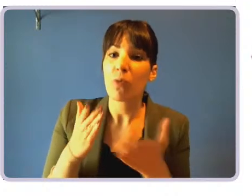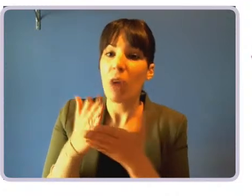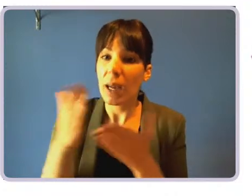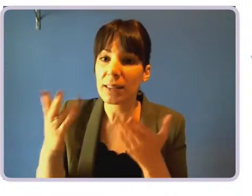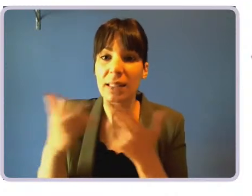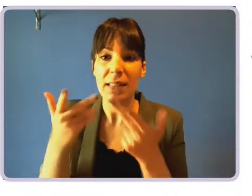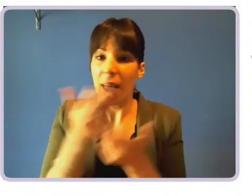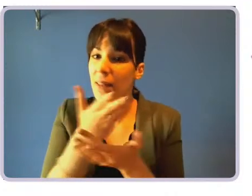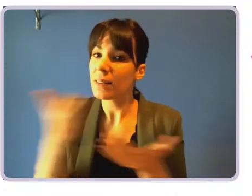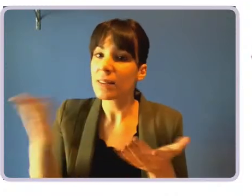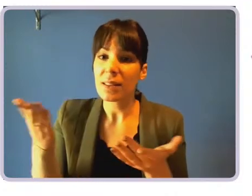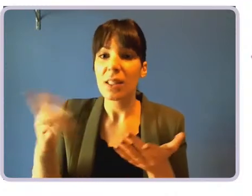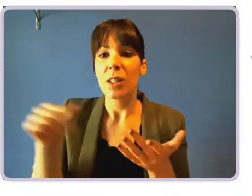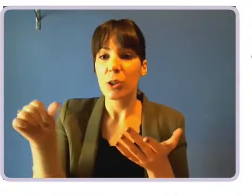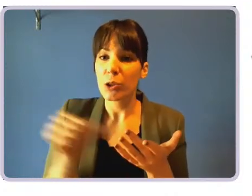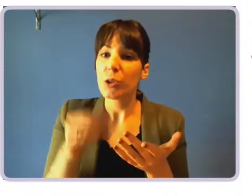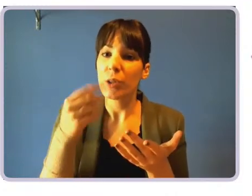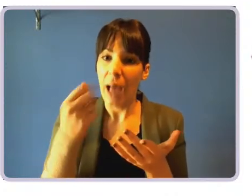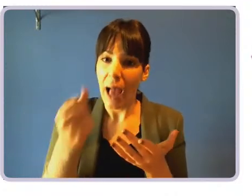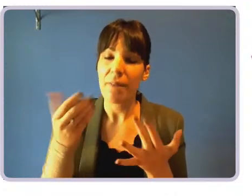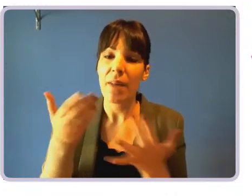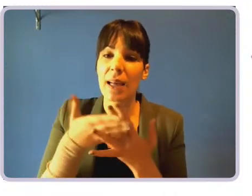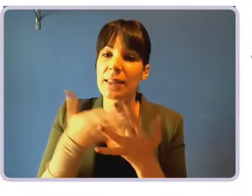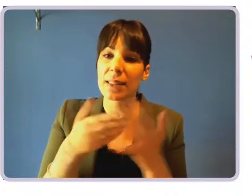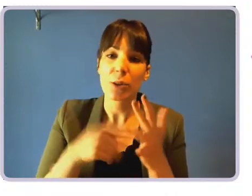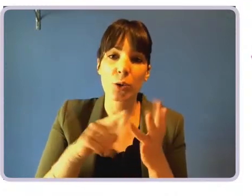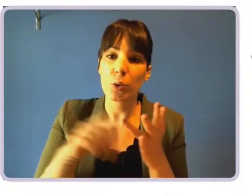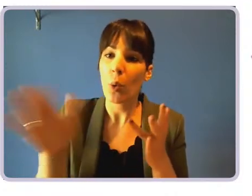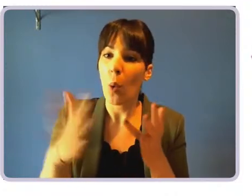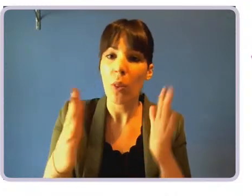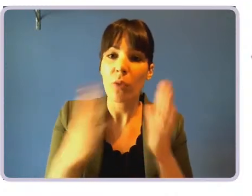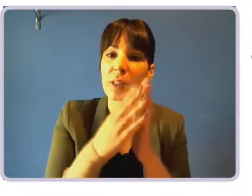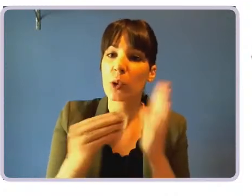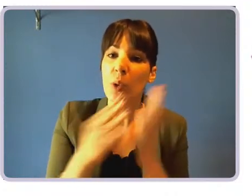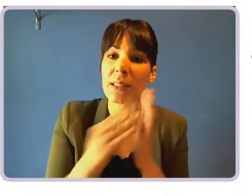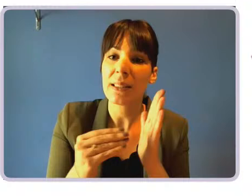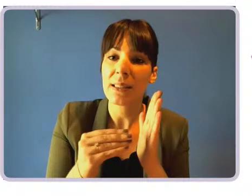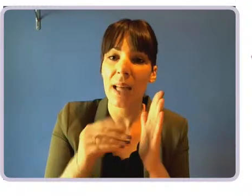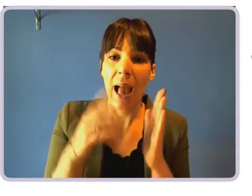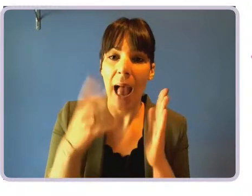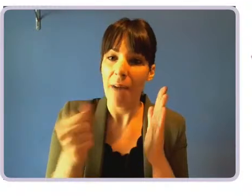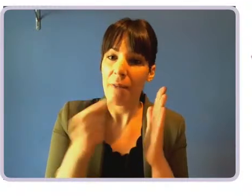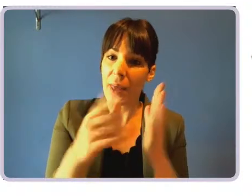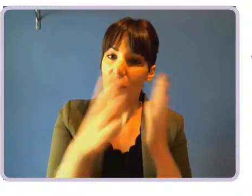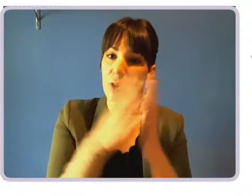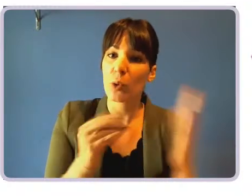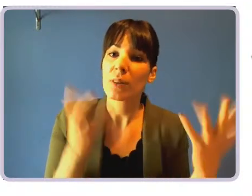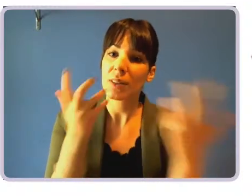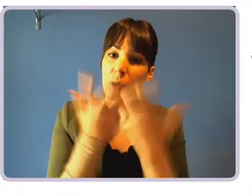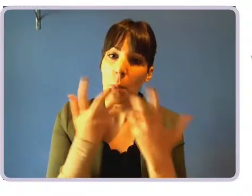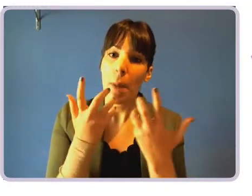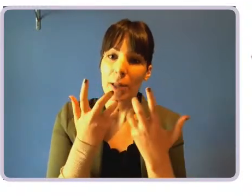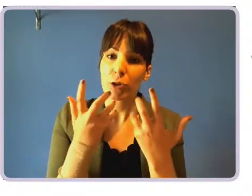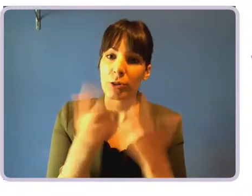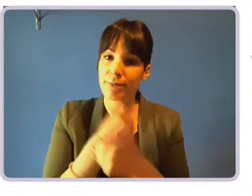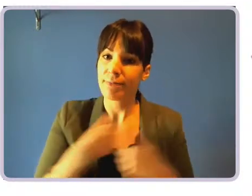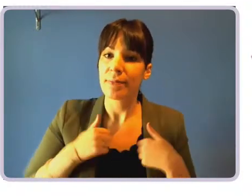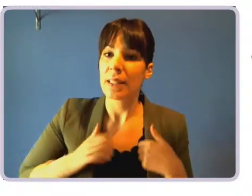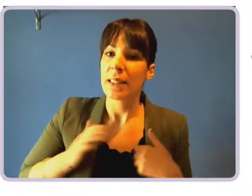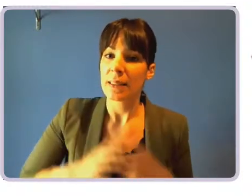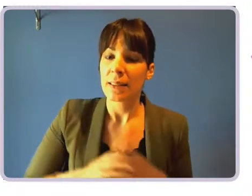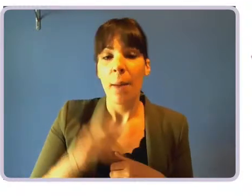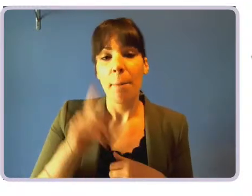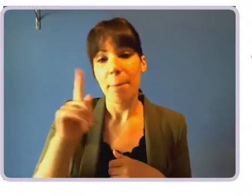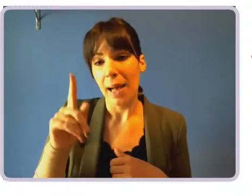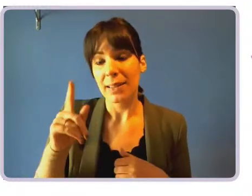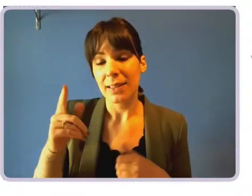unique support needs. And that's essentially the role of support programs like the NDIS. But I answer it with caution because that would leave a